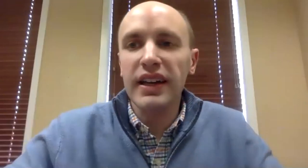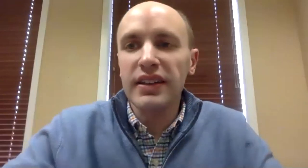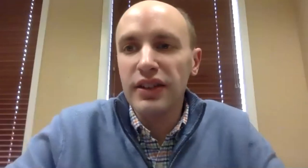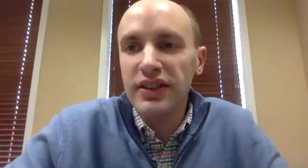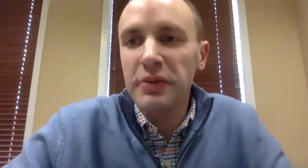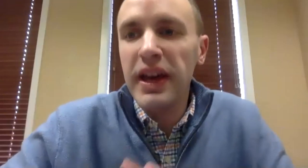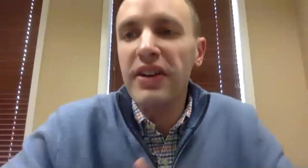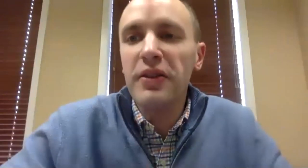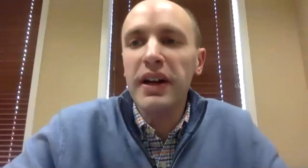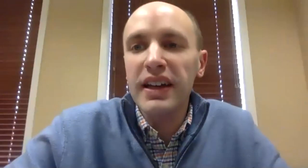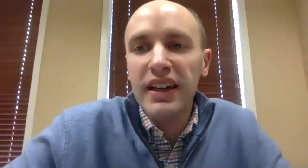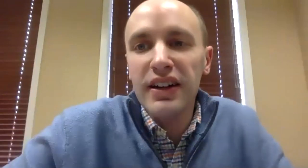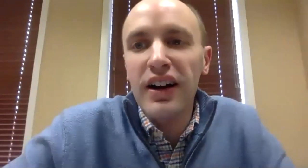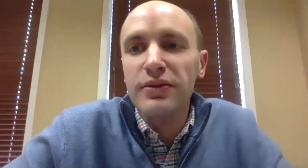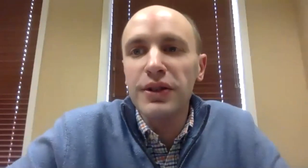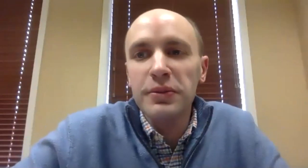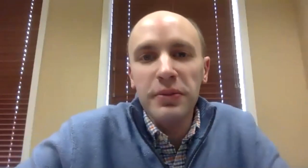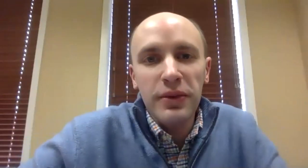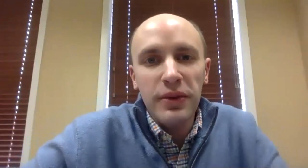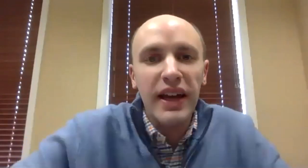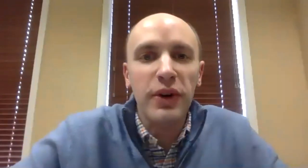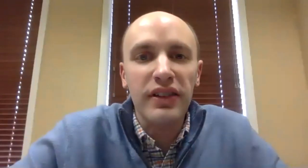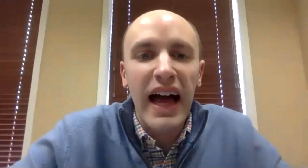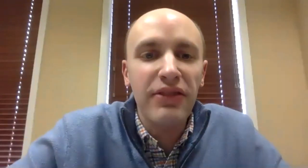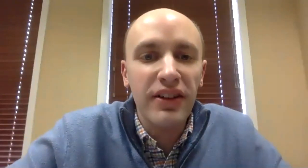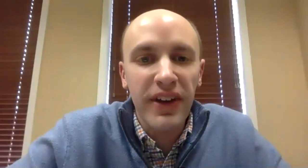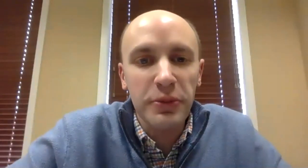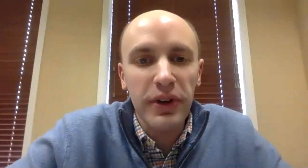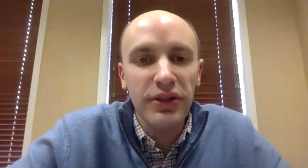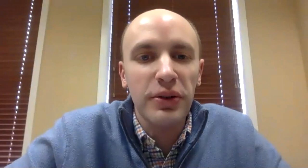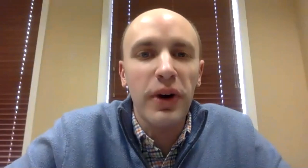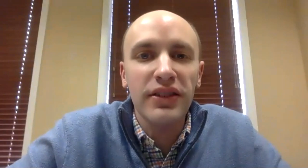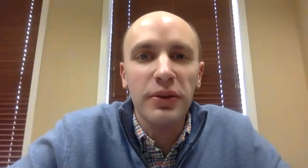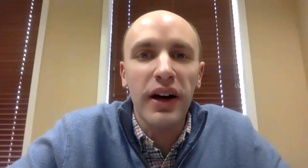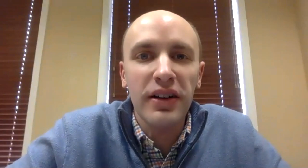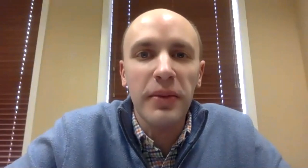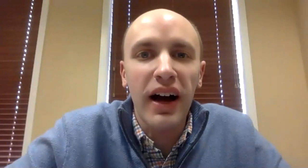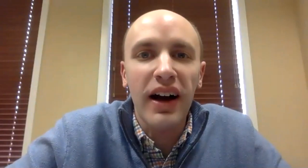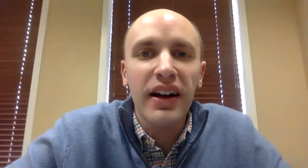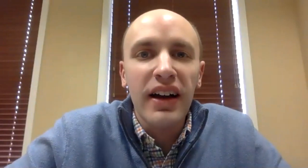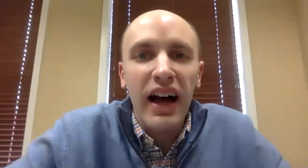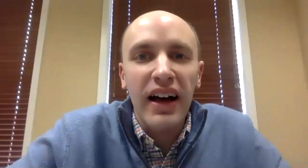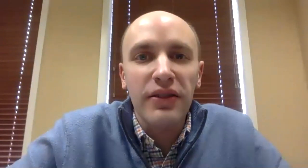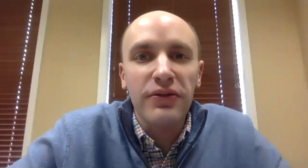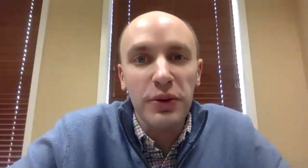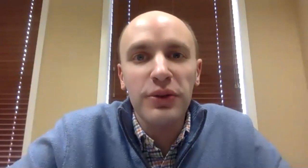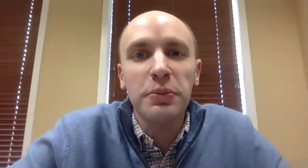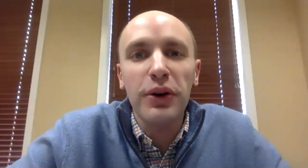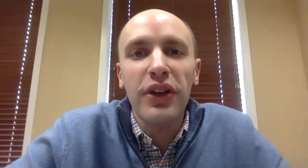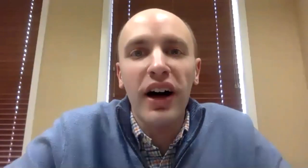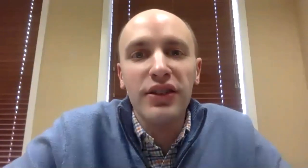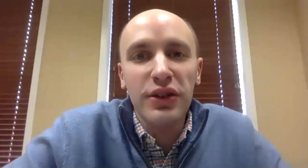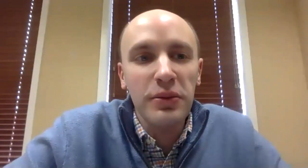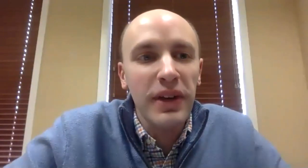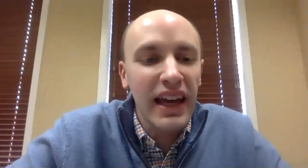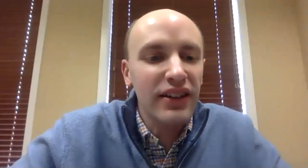All right, looks like we have everybody in our room and we're live on Facebook. So I want to welcome our viewers